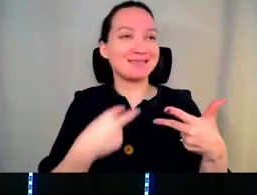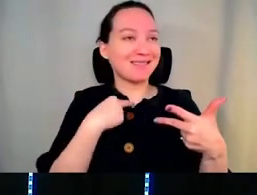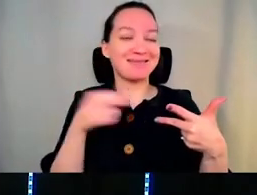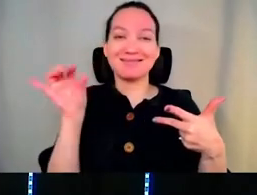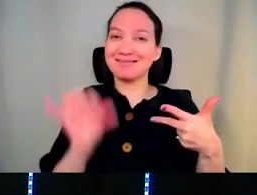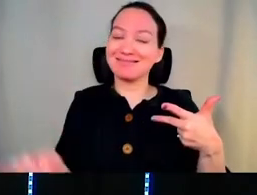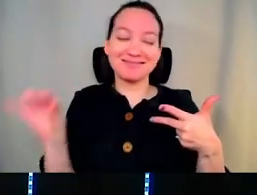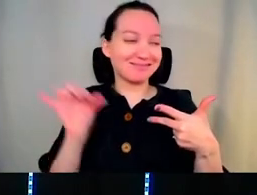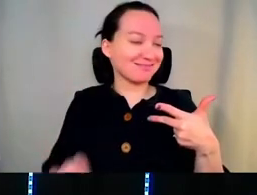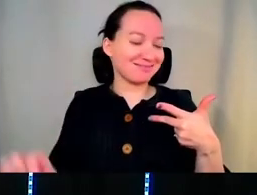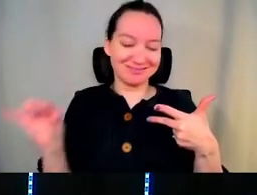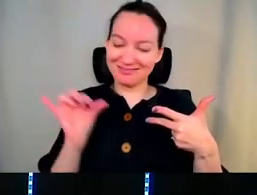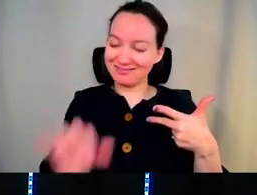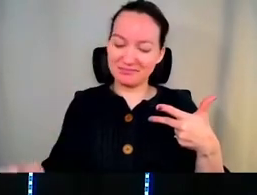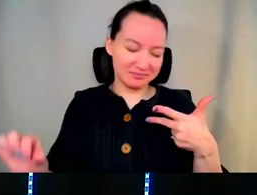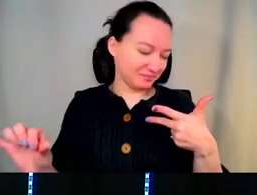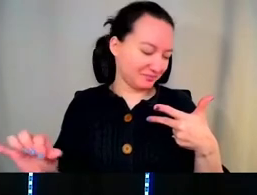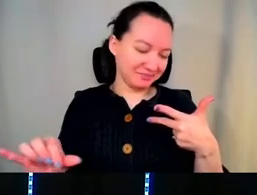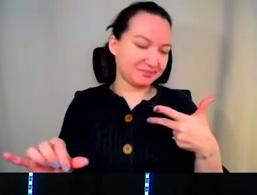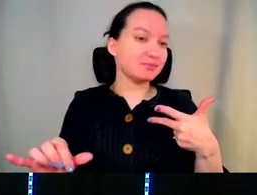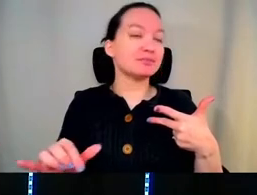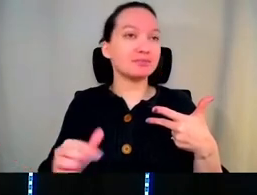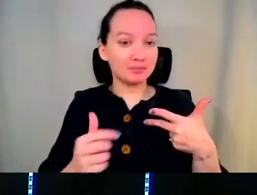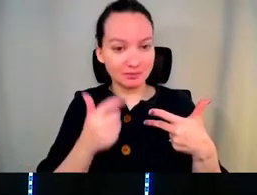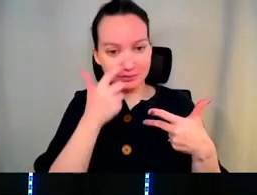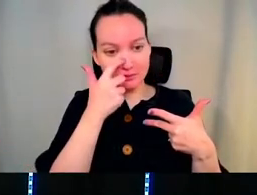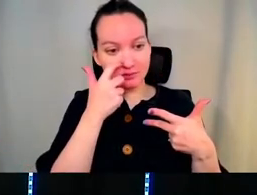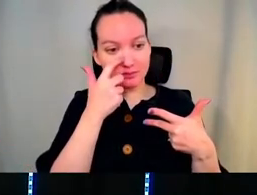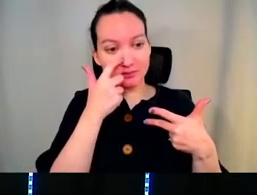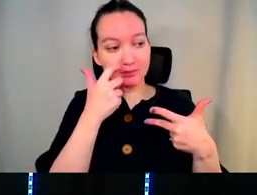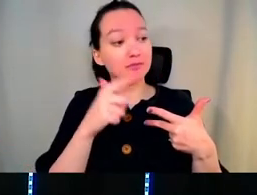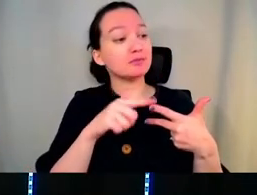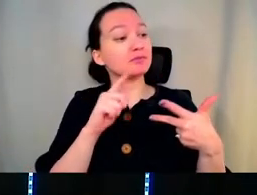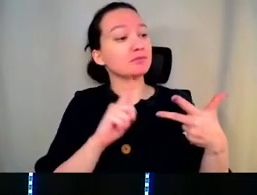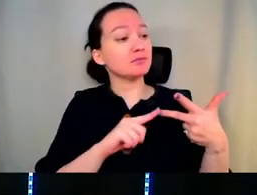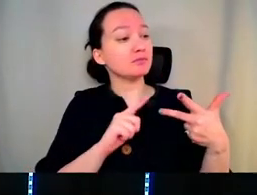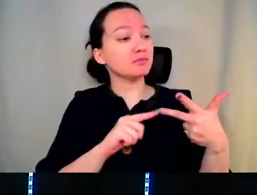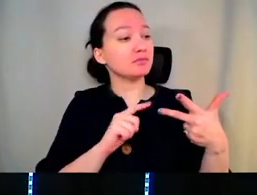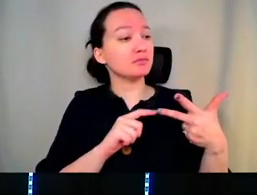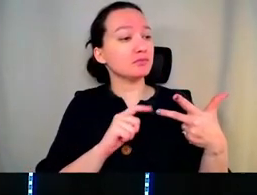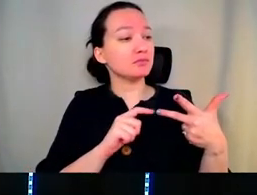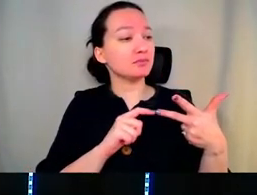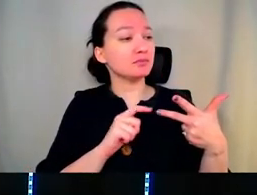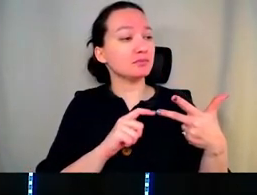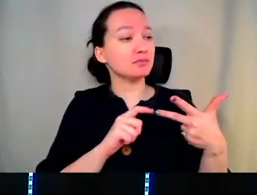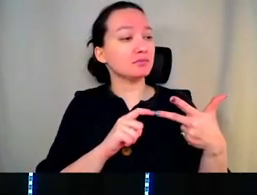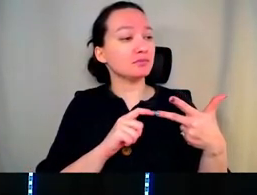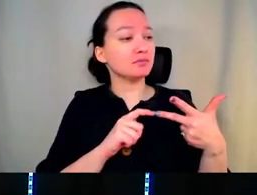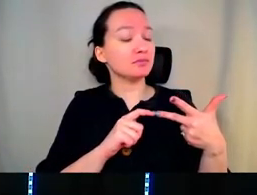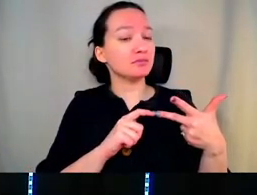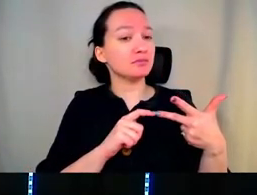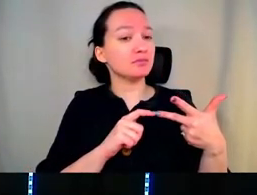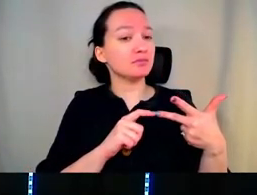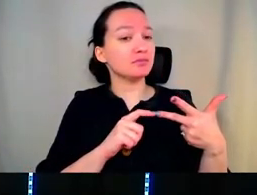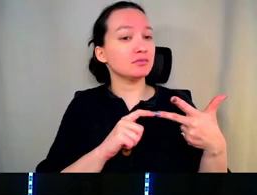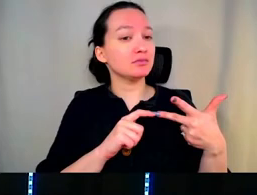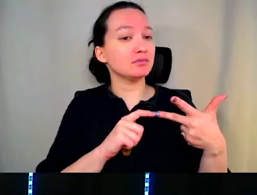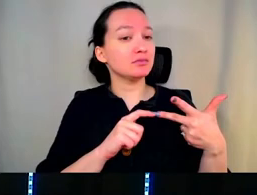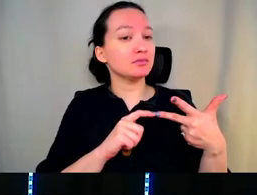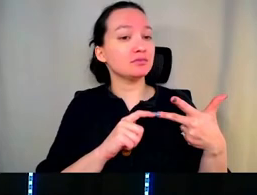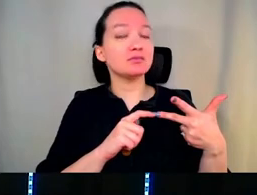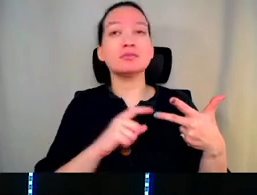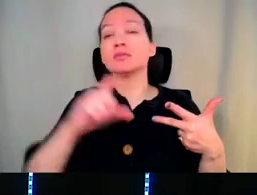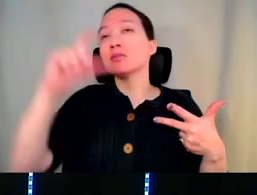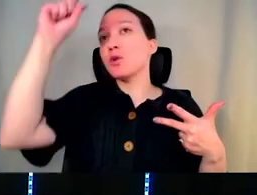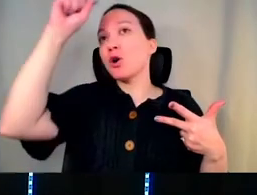your ways. We need to follow Jesus. Number three, I think an indicator of foolishness is when we're wise in our